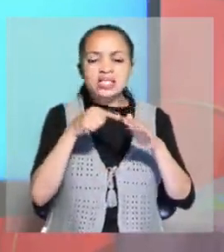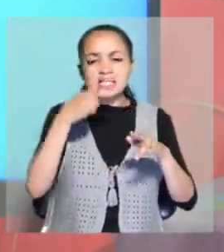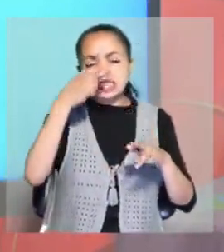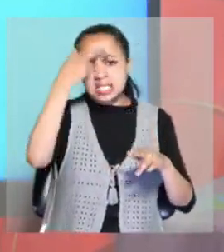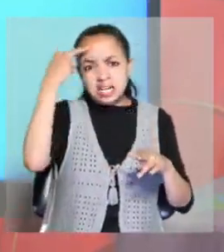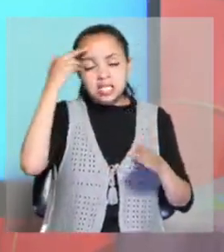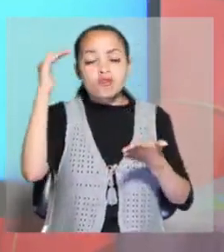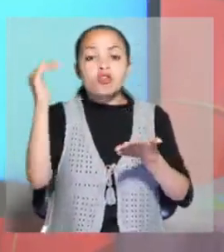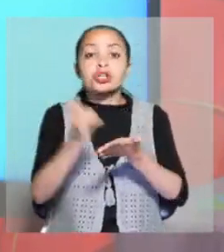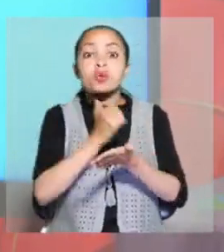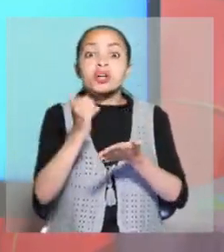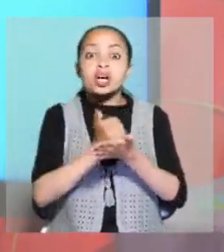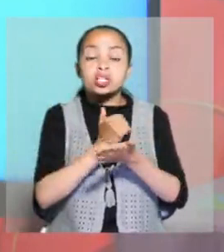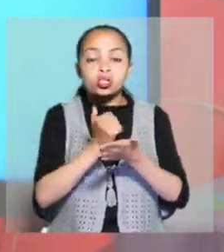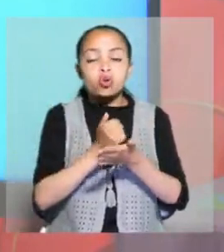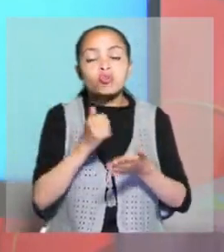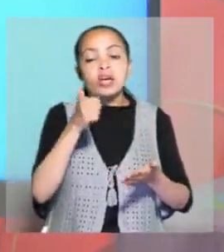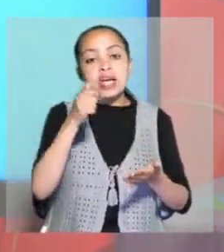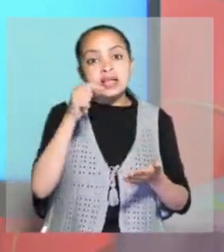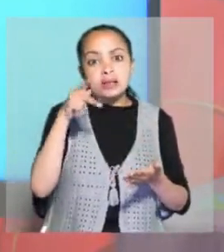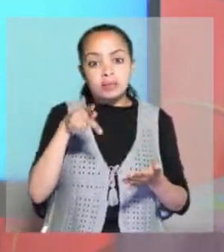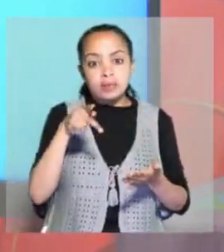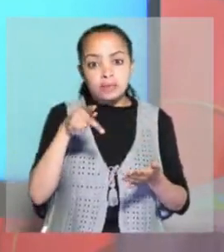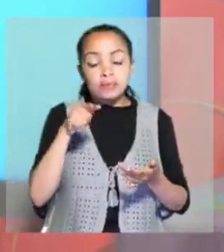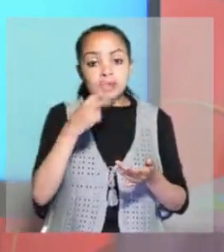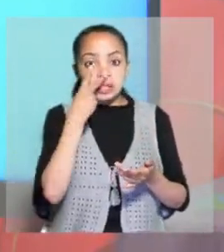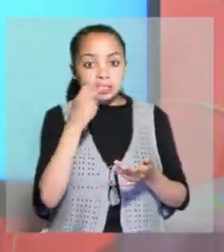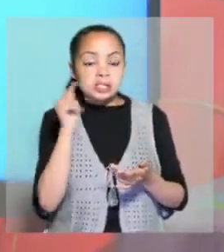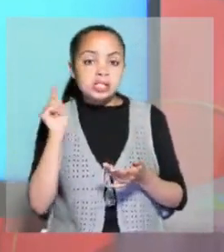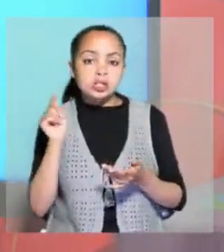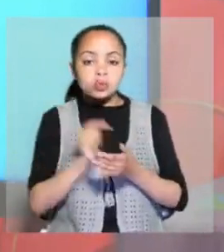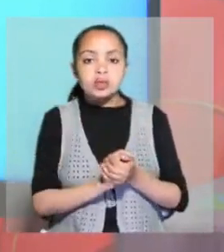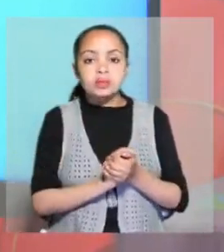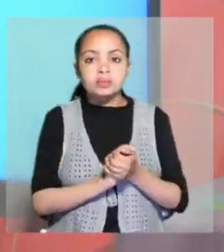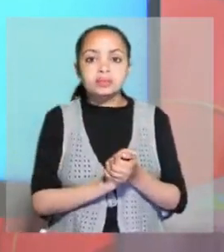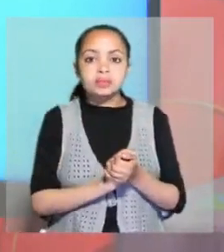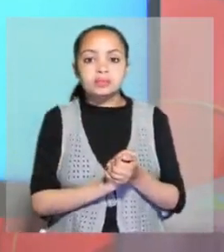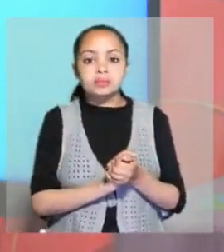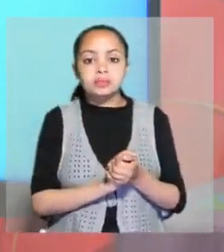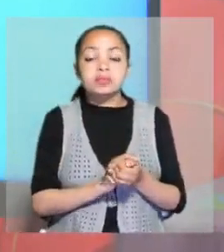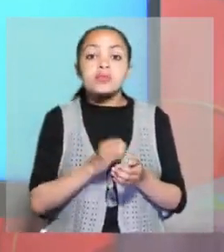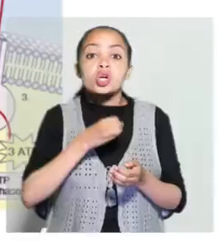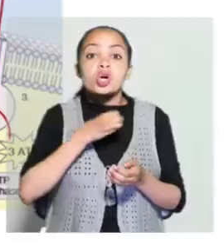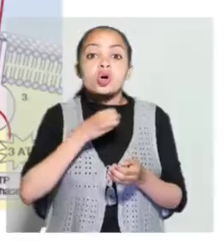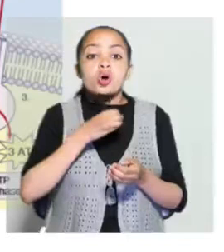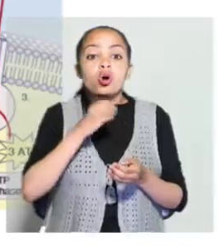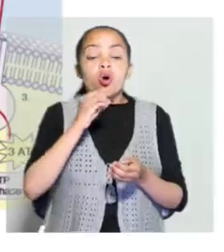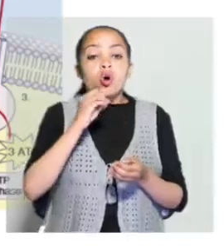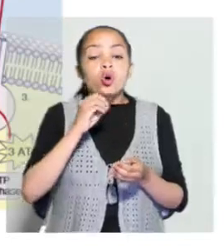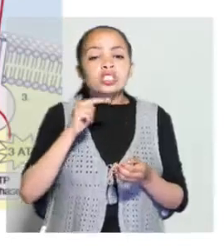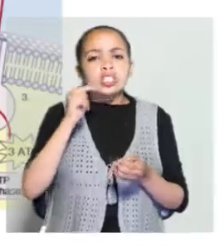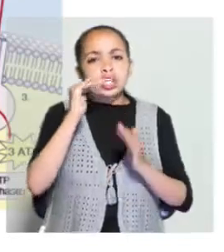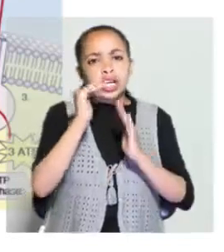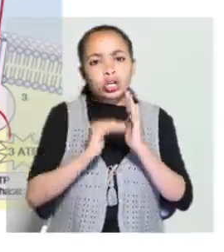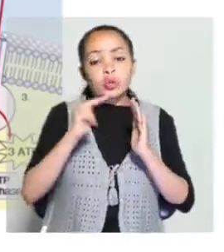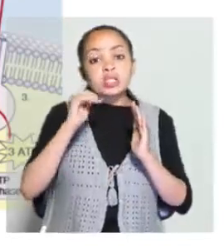for that of production of certain ATP. Let's see this one. An oxidation of one reduced